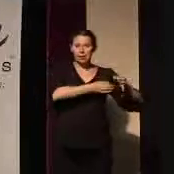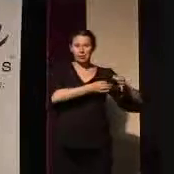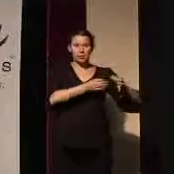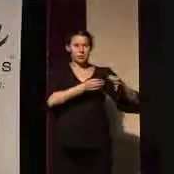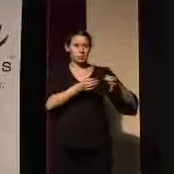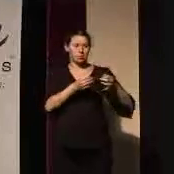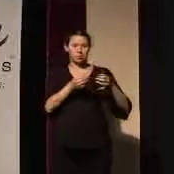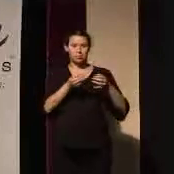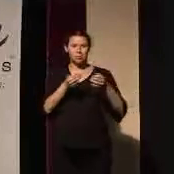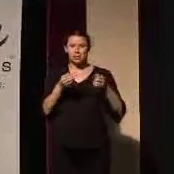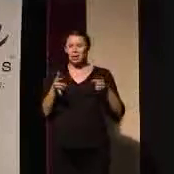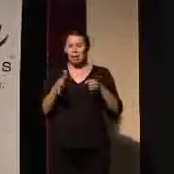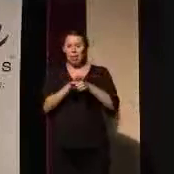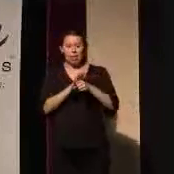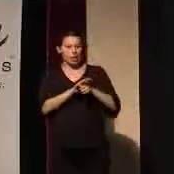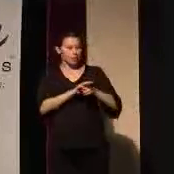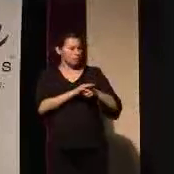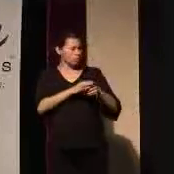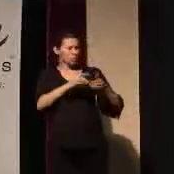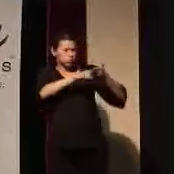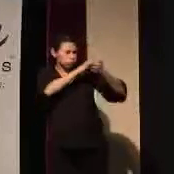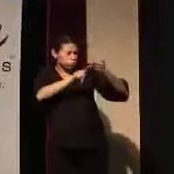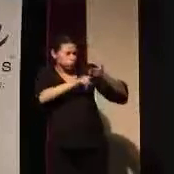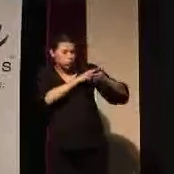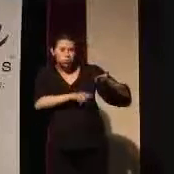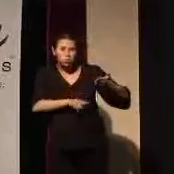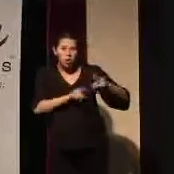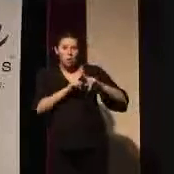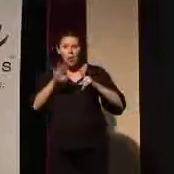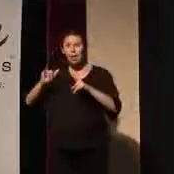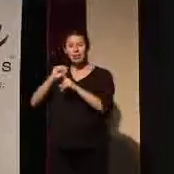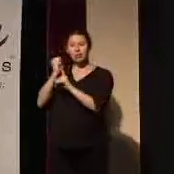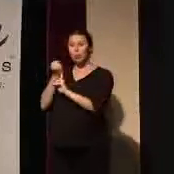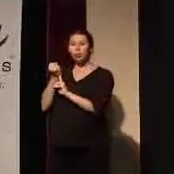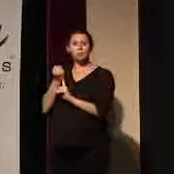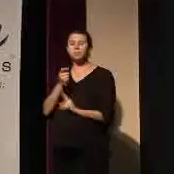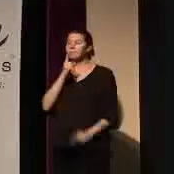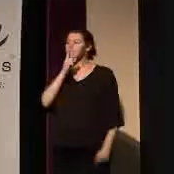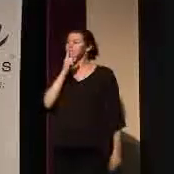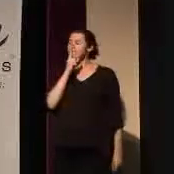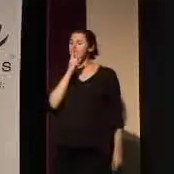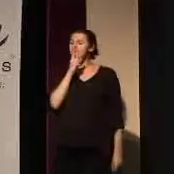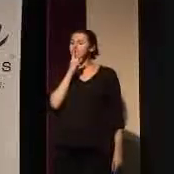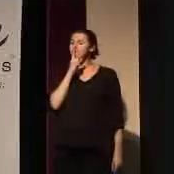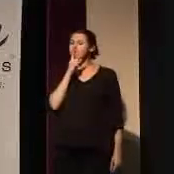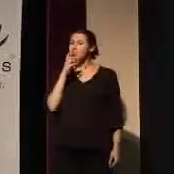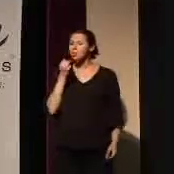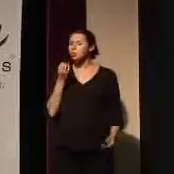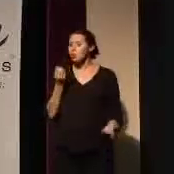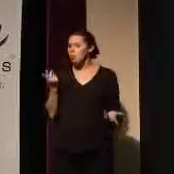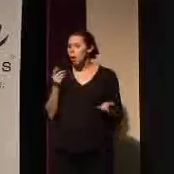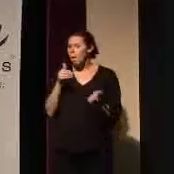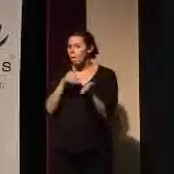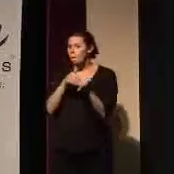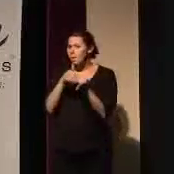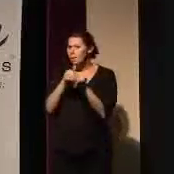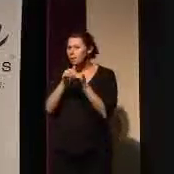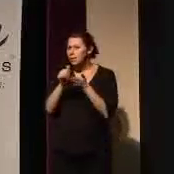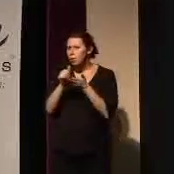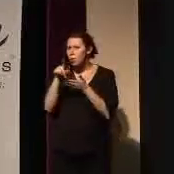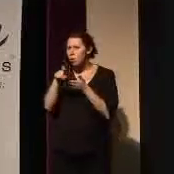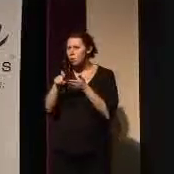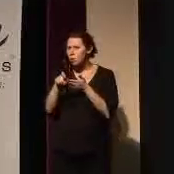case. So putting it all together, I get the million-dollar question, which is, did they do it